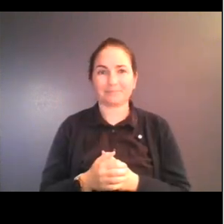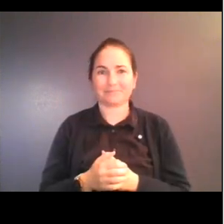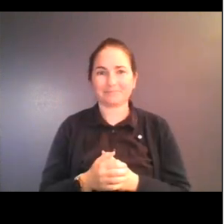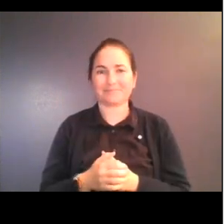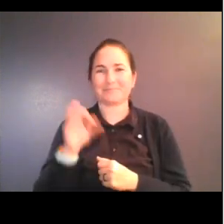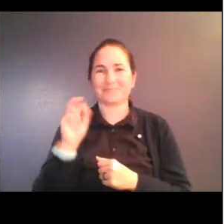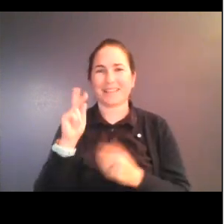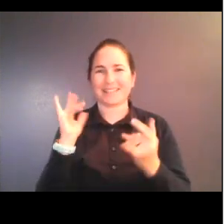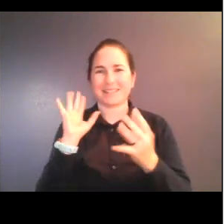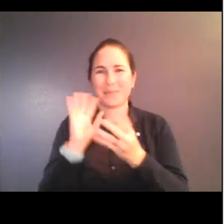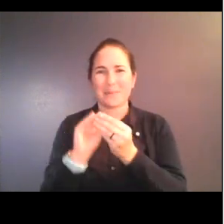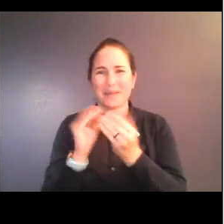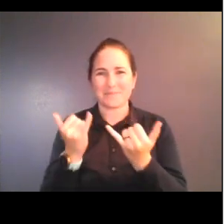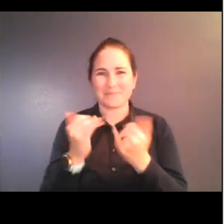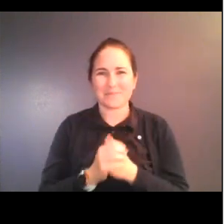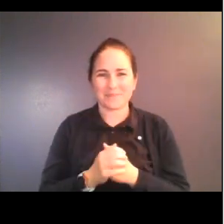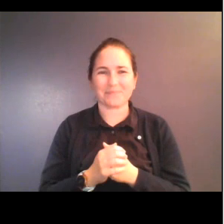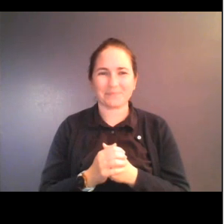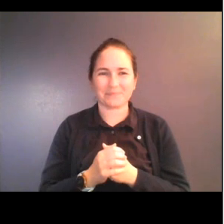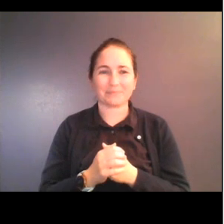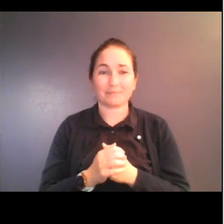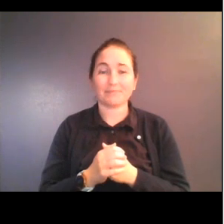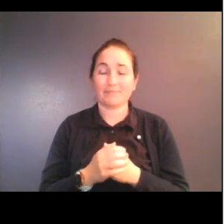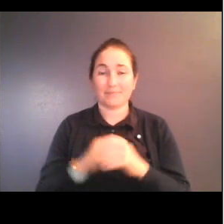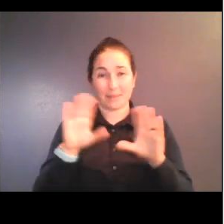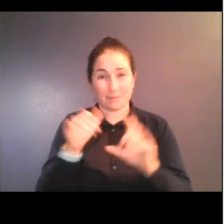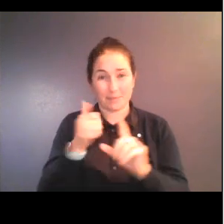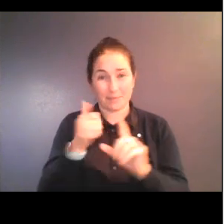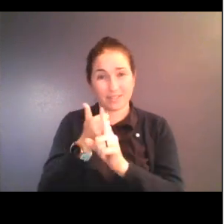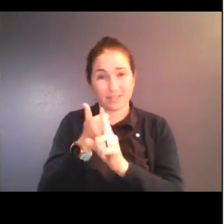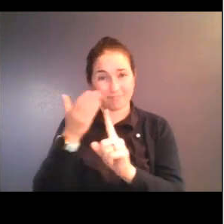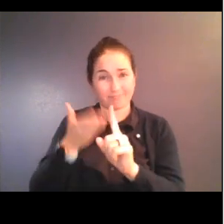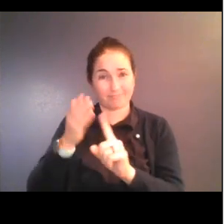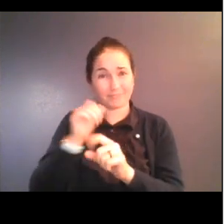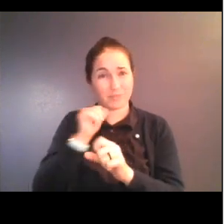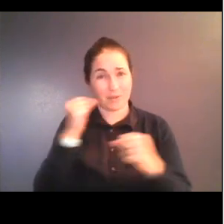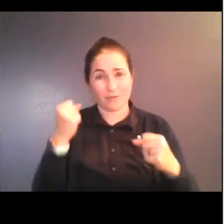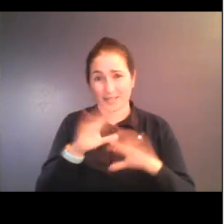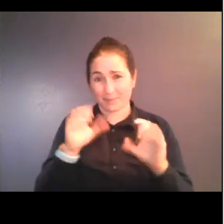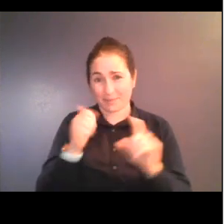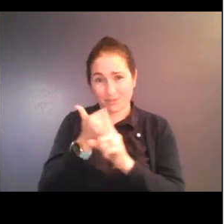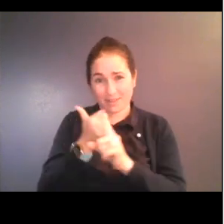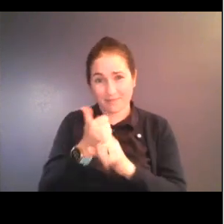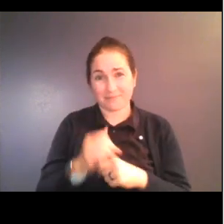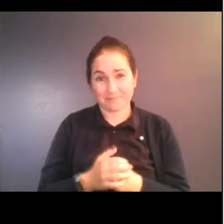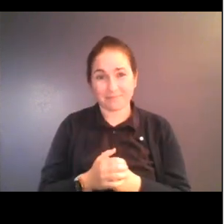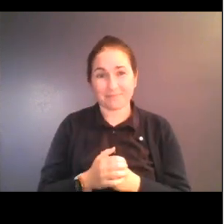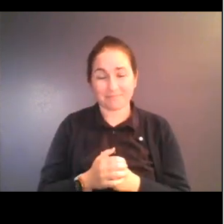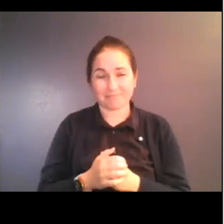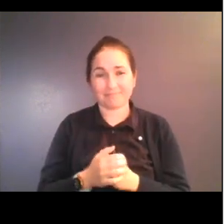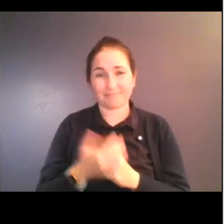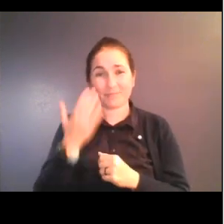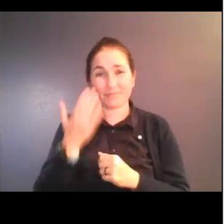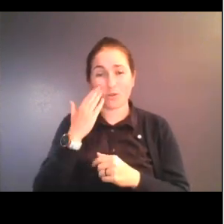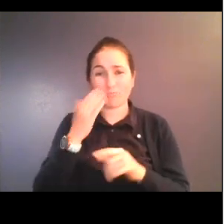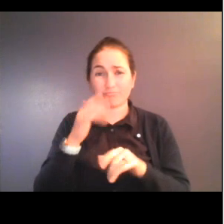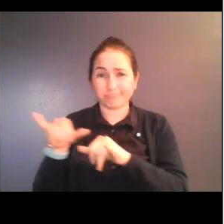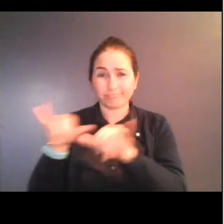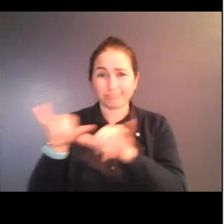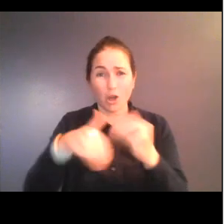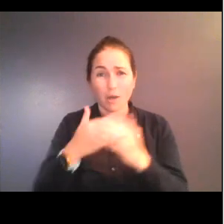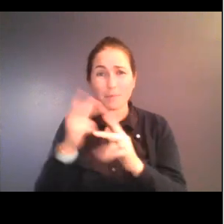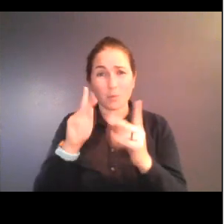to sum up, be yourself. Don't be afraid to be yourself. Everybody wants to meet you. And the